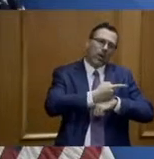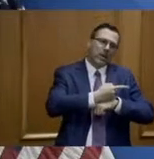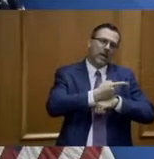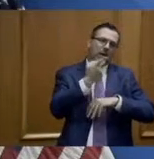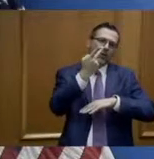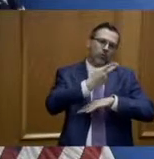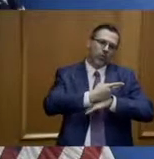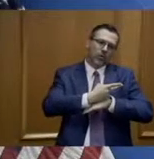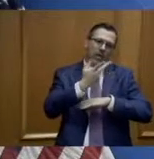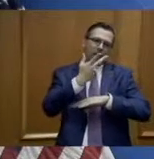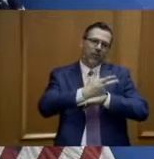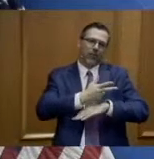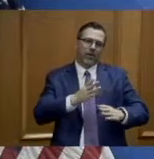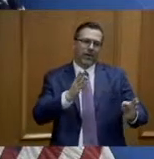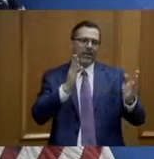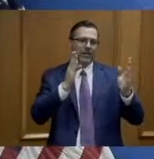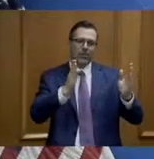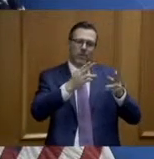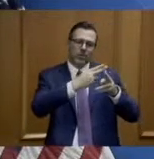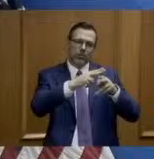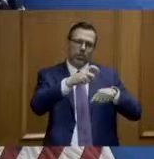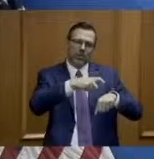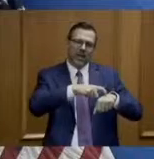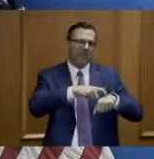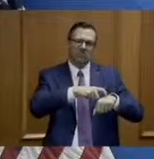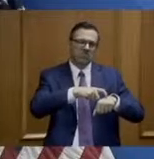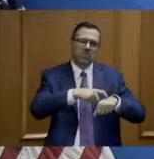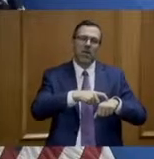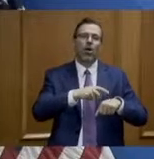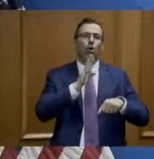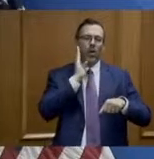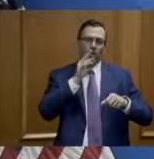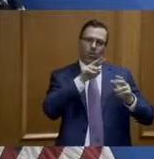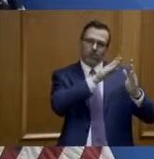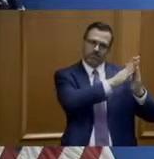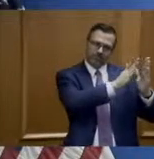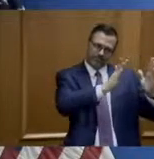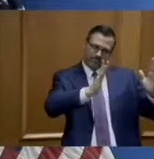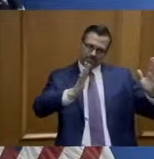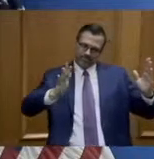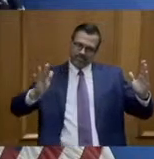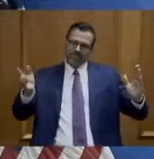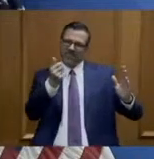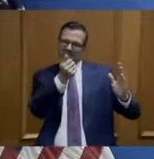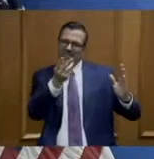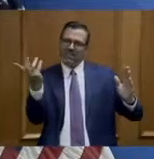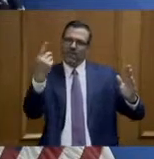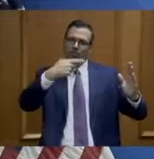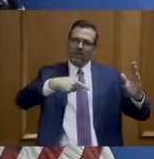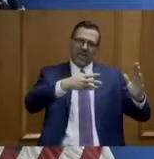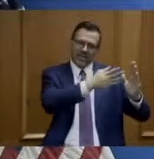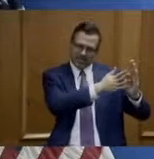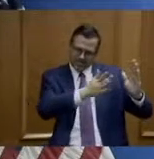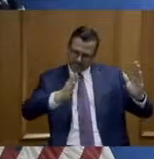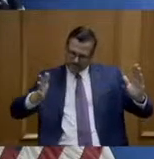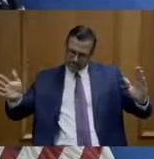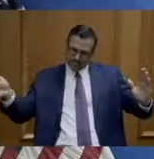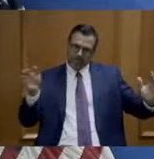seen, for example, we've seen days where we had an uptick in numbers relative